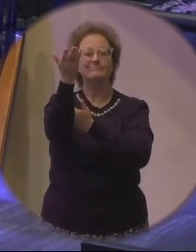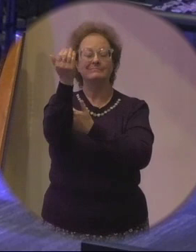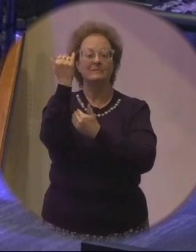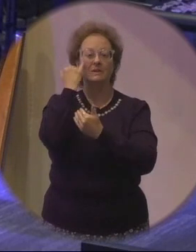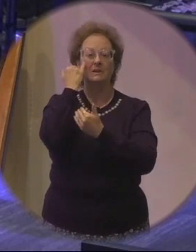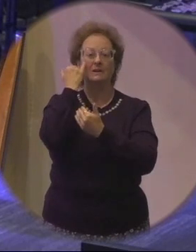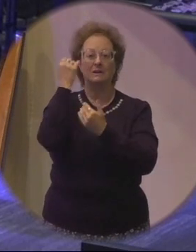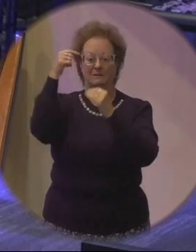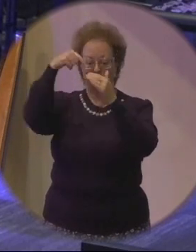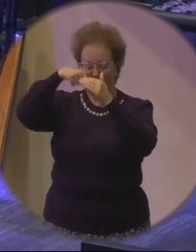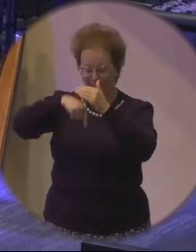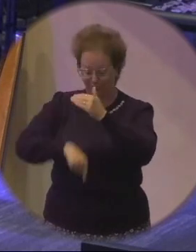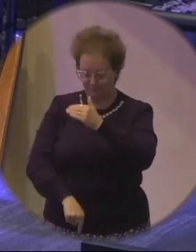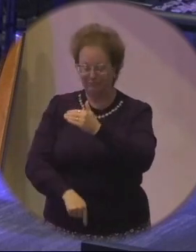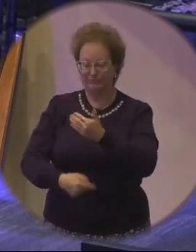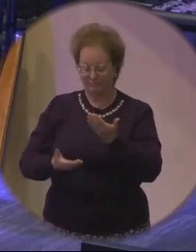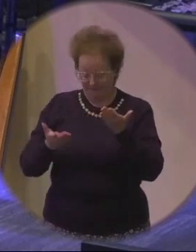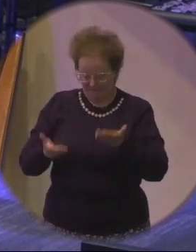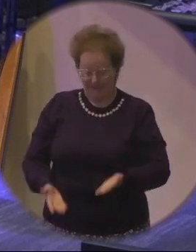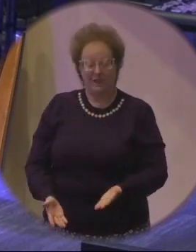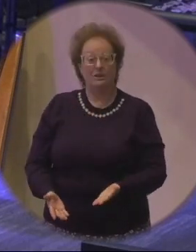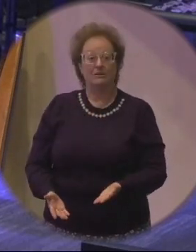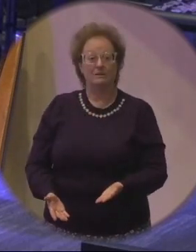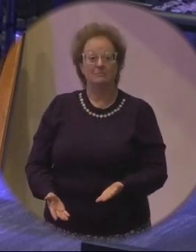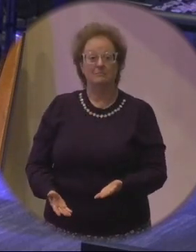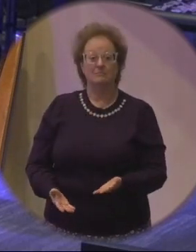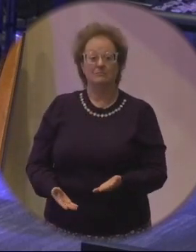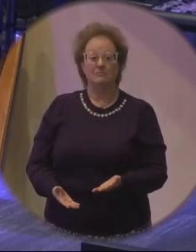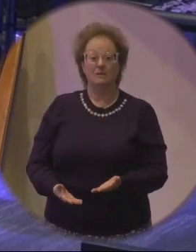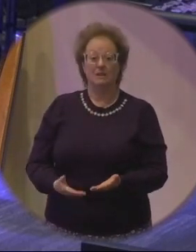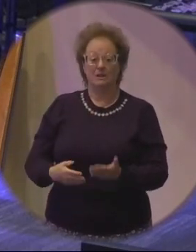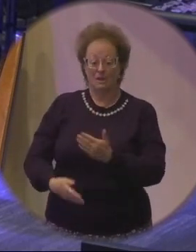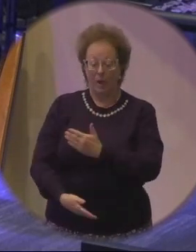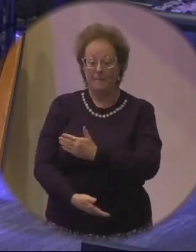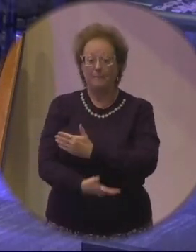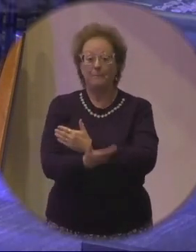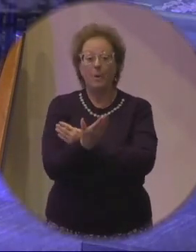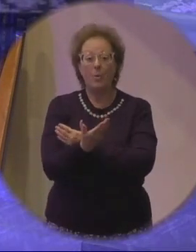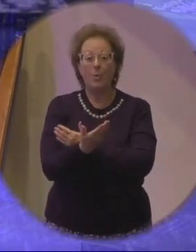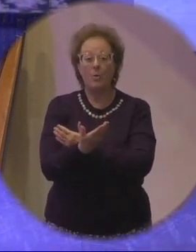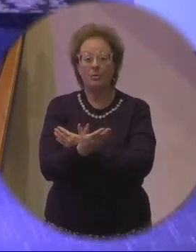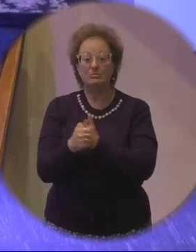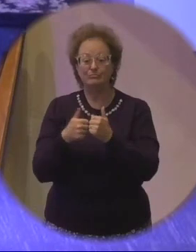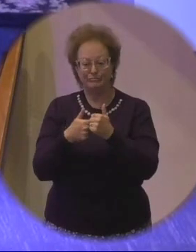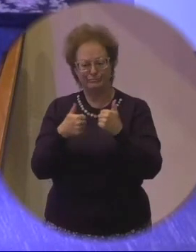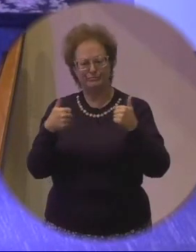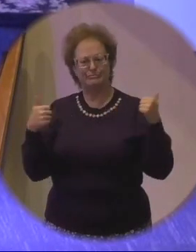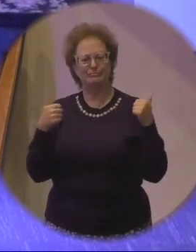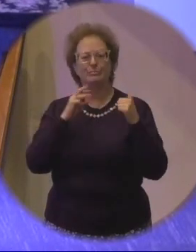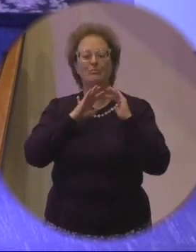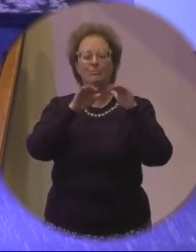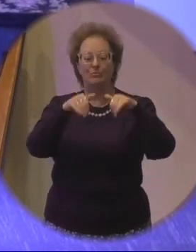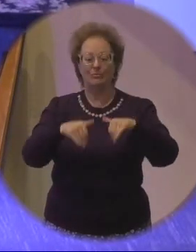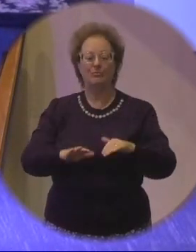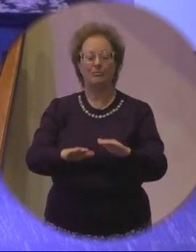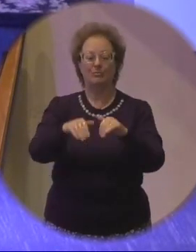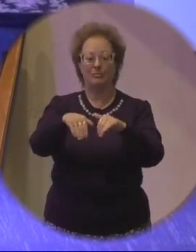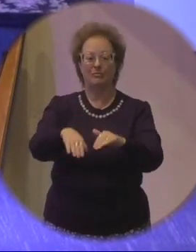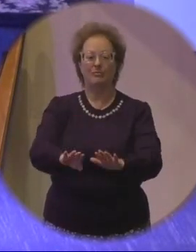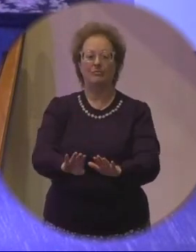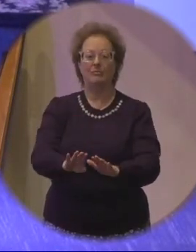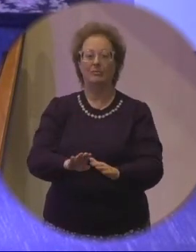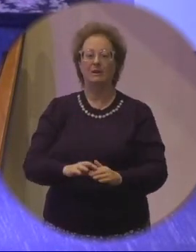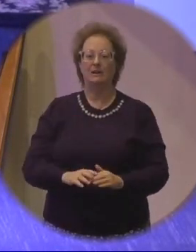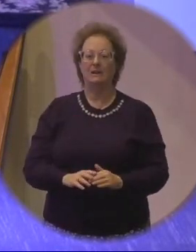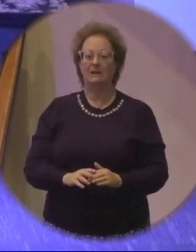my bed in Sheol, you are there. If I take the wings of the morning and dwell in the uttermost parts of the sea, and your right